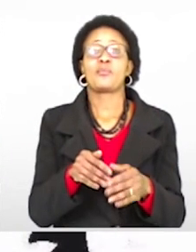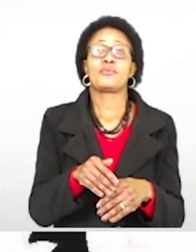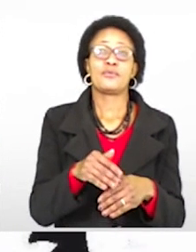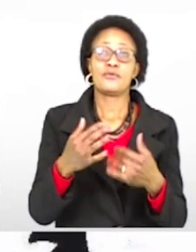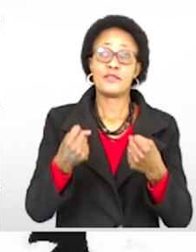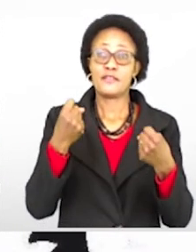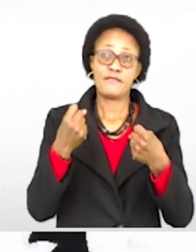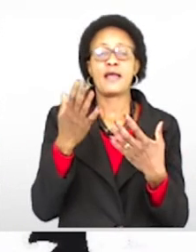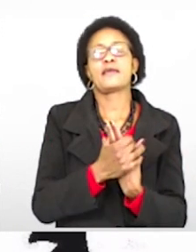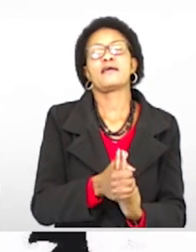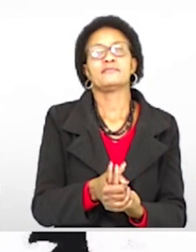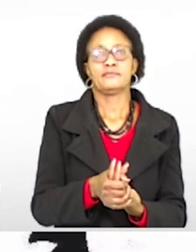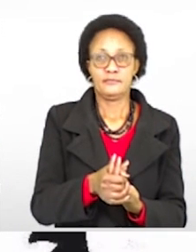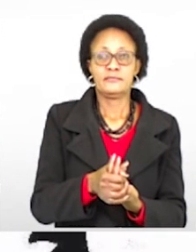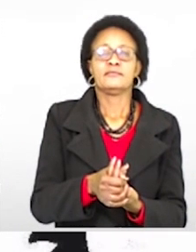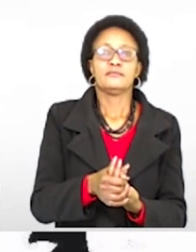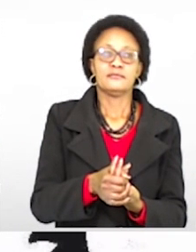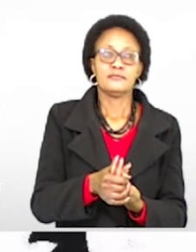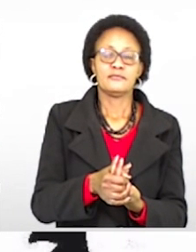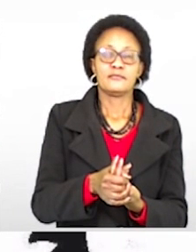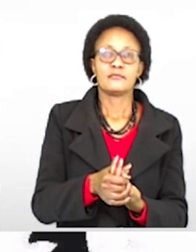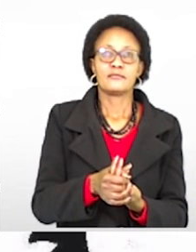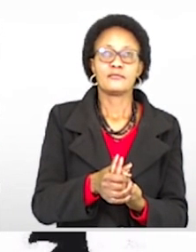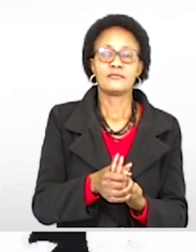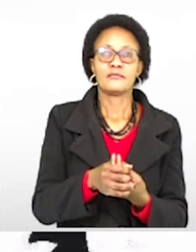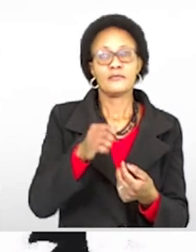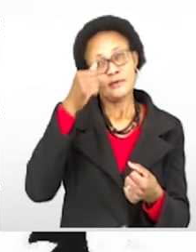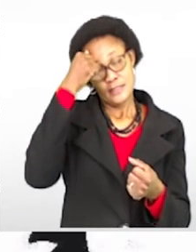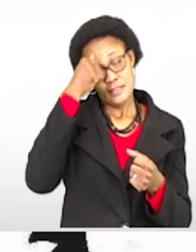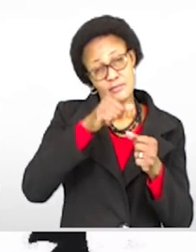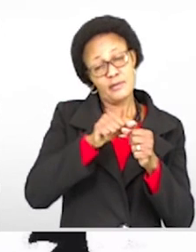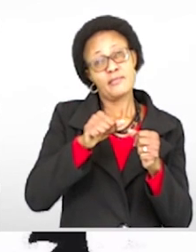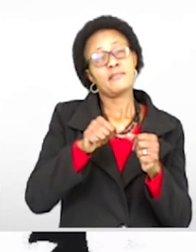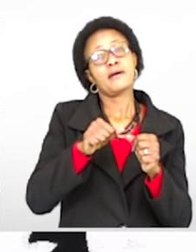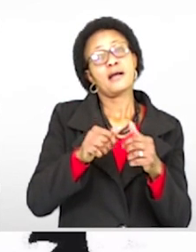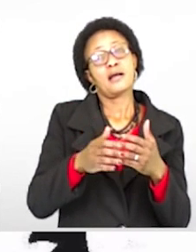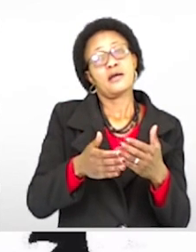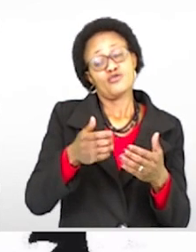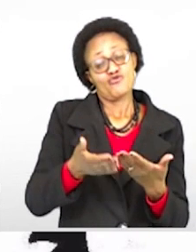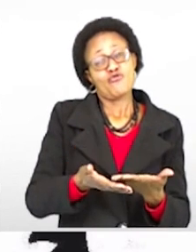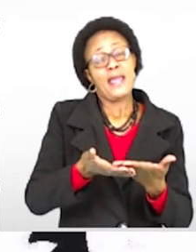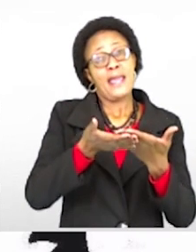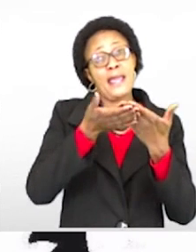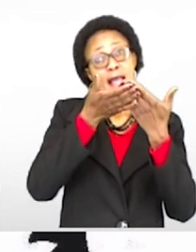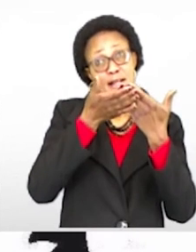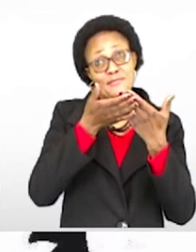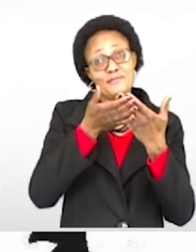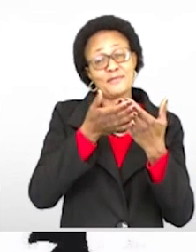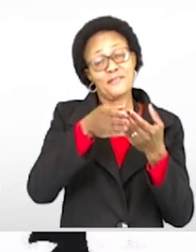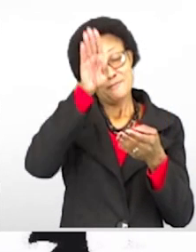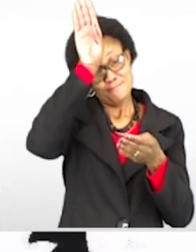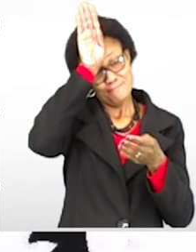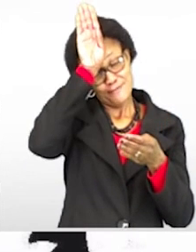color this picture as well. Make sure you help the fire puppy to take out the fire. I hope you're going